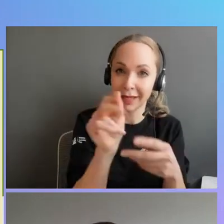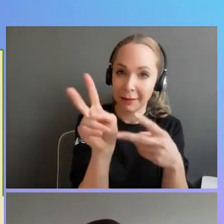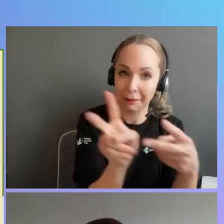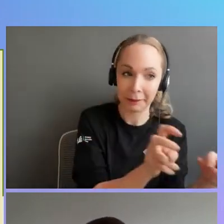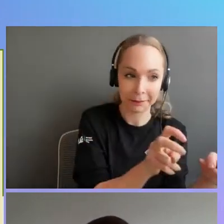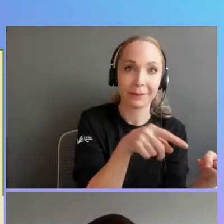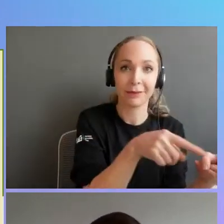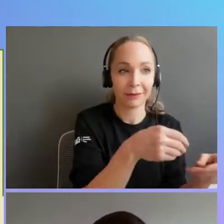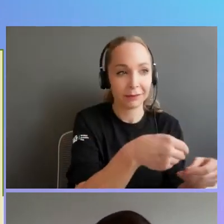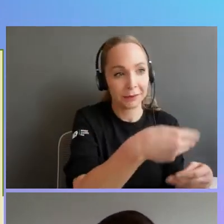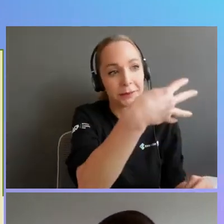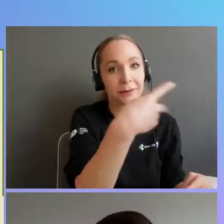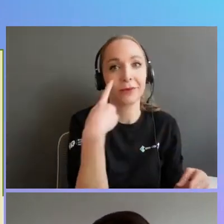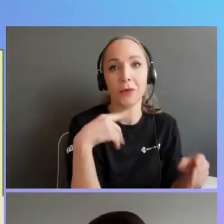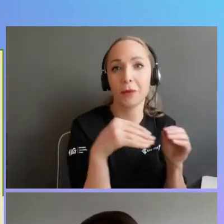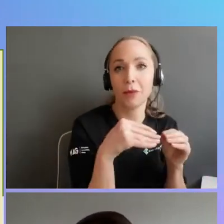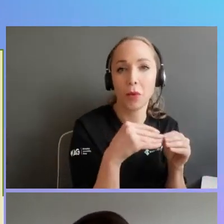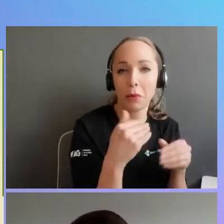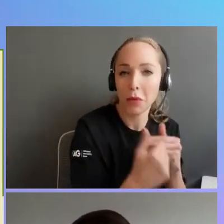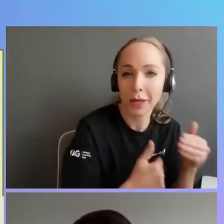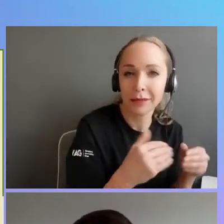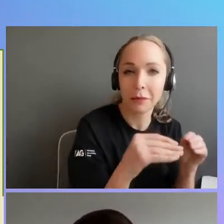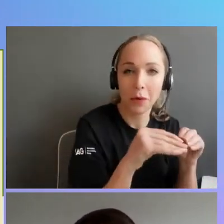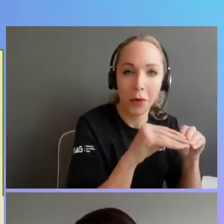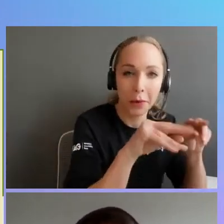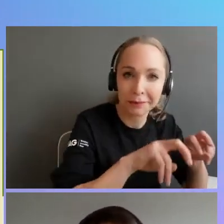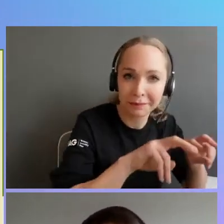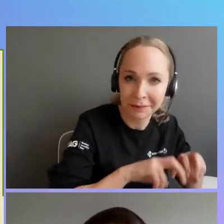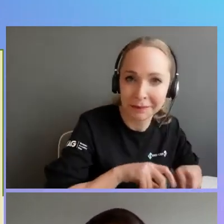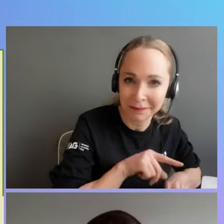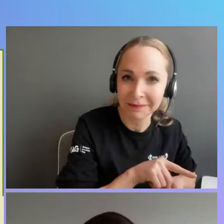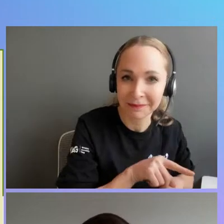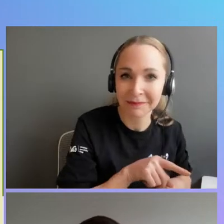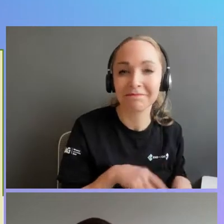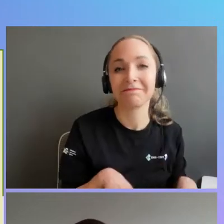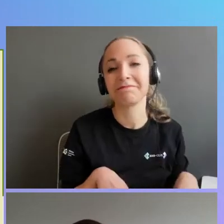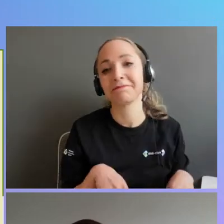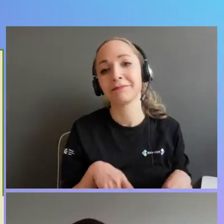Now, looking at these two tools,